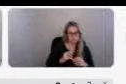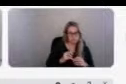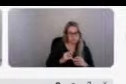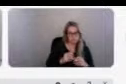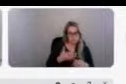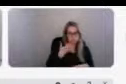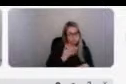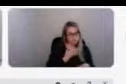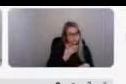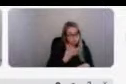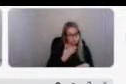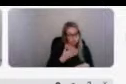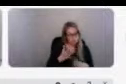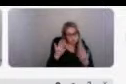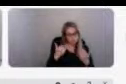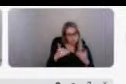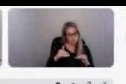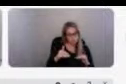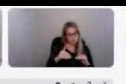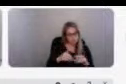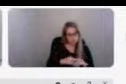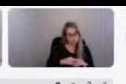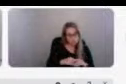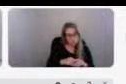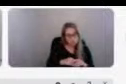thank you for not speaking